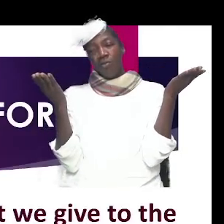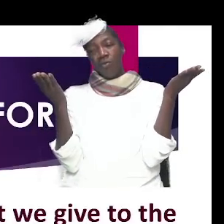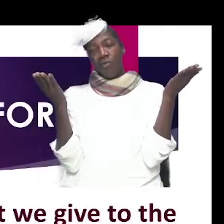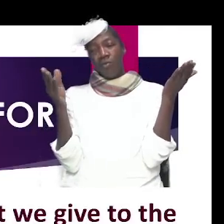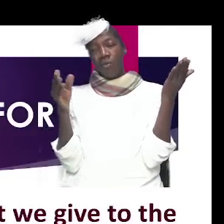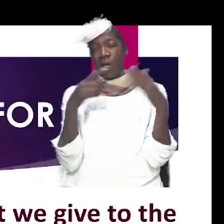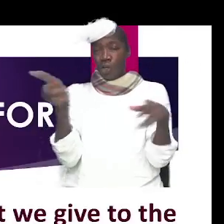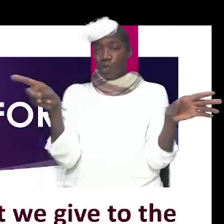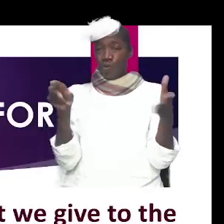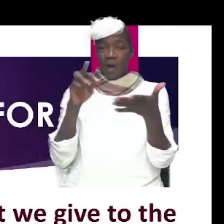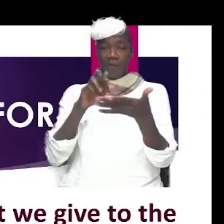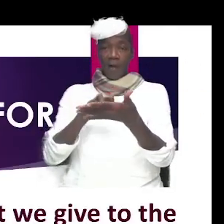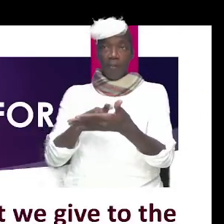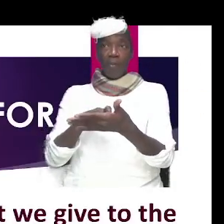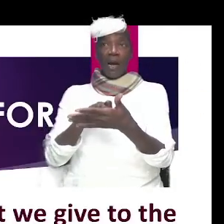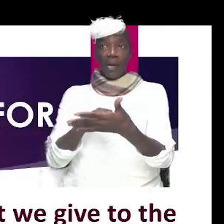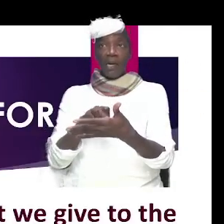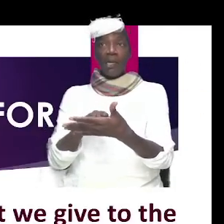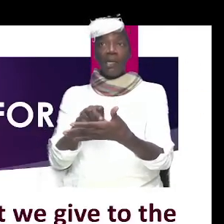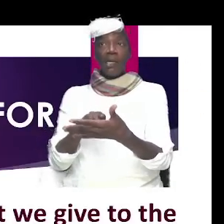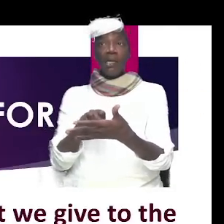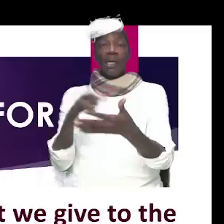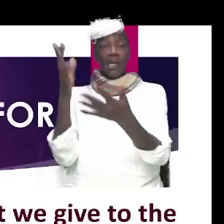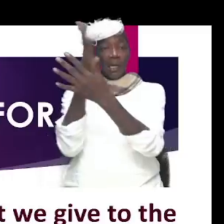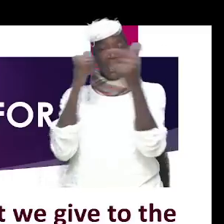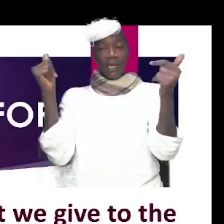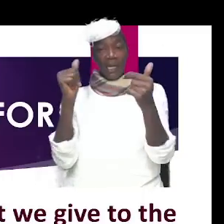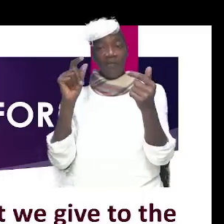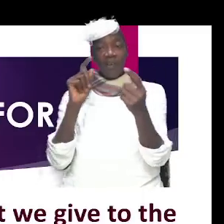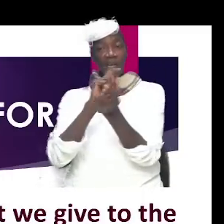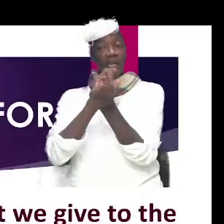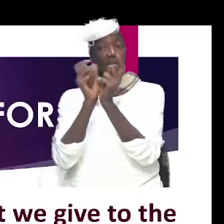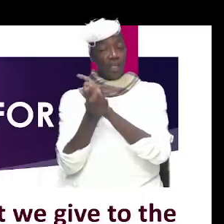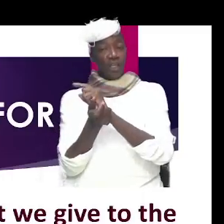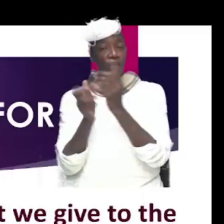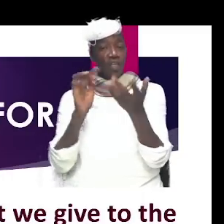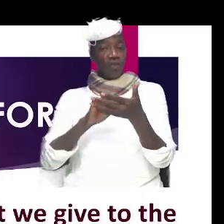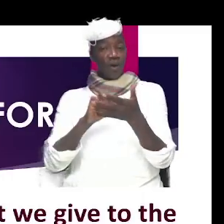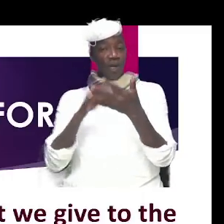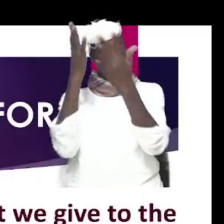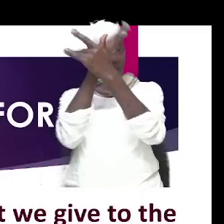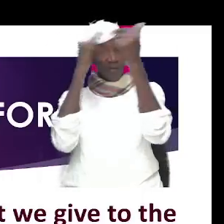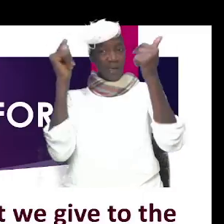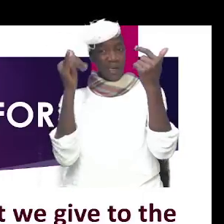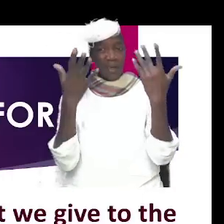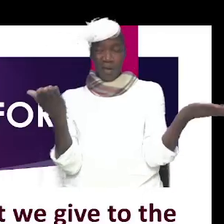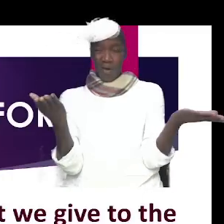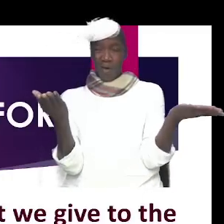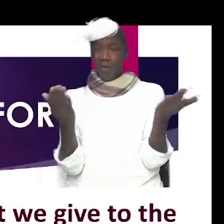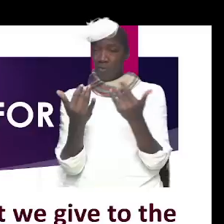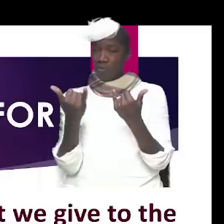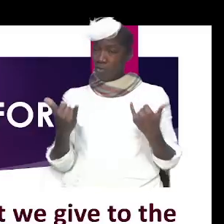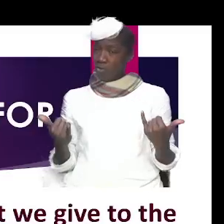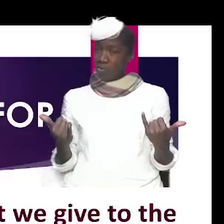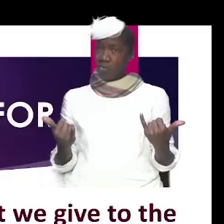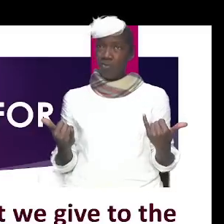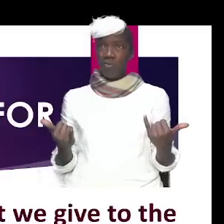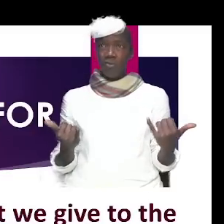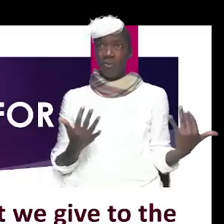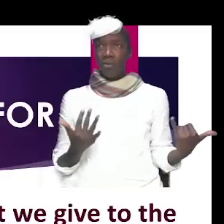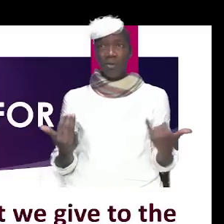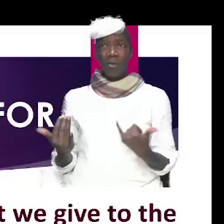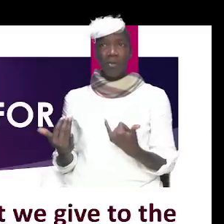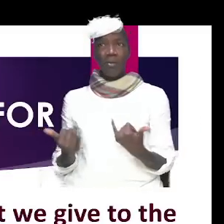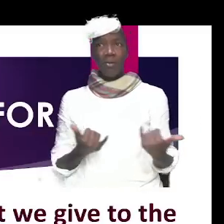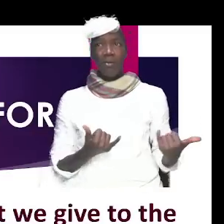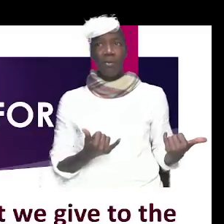can put it in that bank and it turn into a heavenly thing. How does it translate?